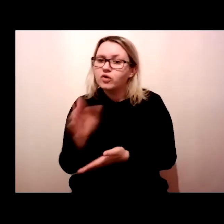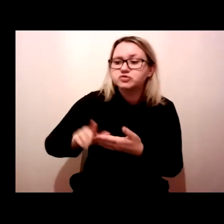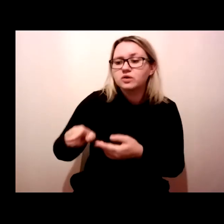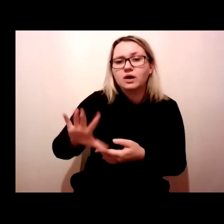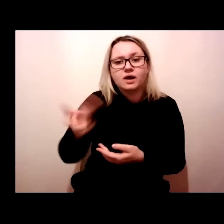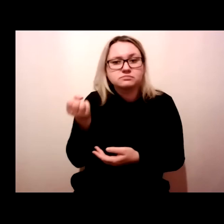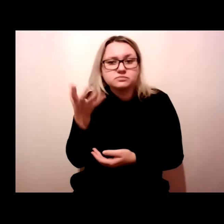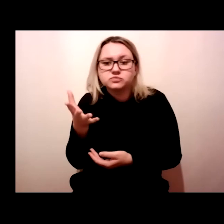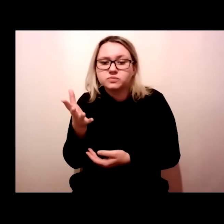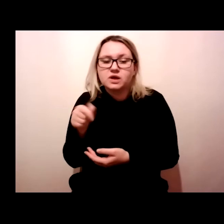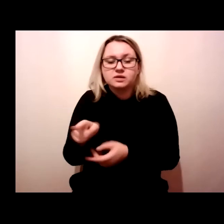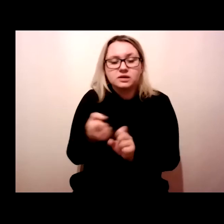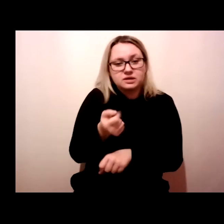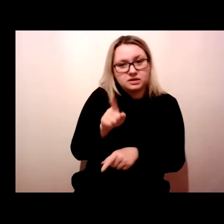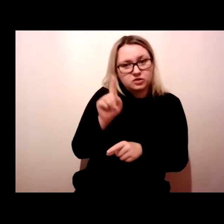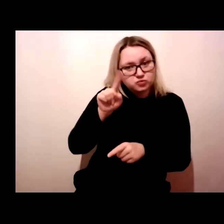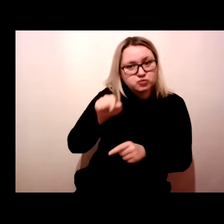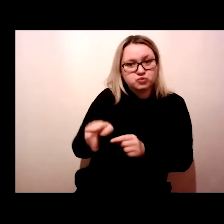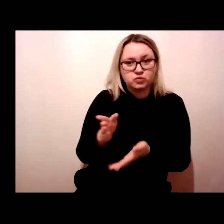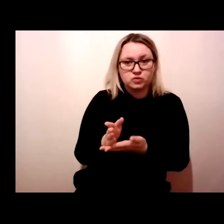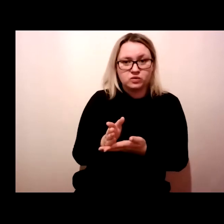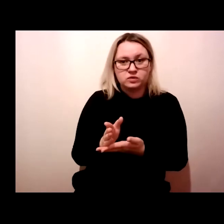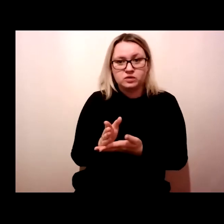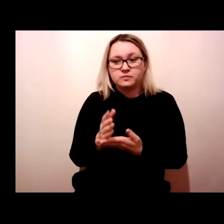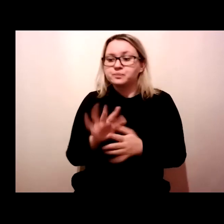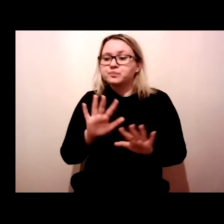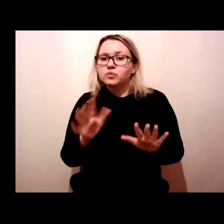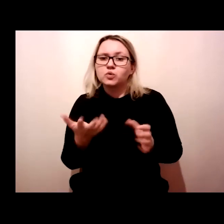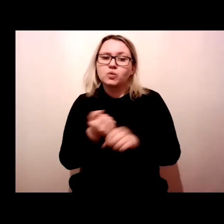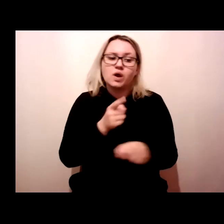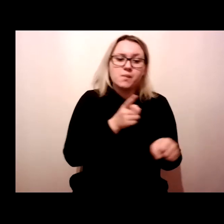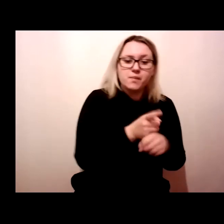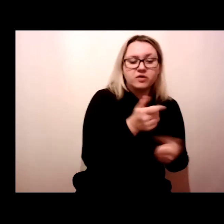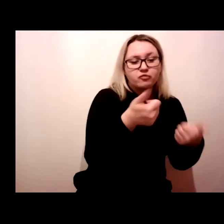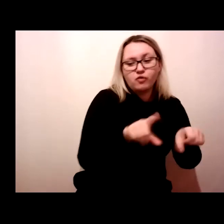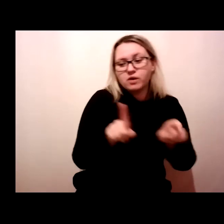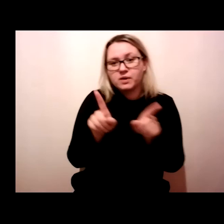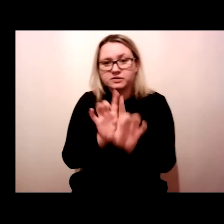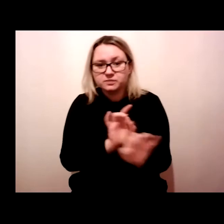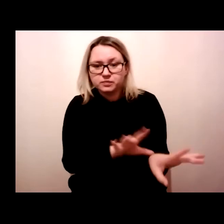what it means to be LGBTI child or adolescent.